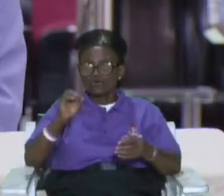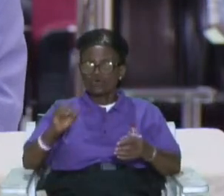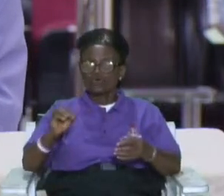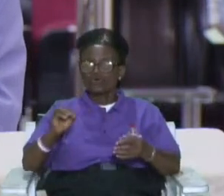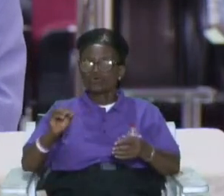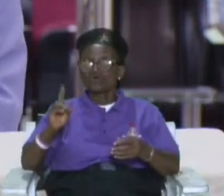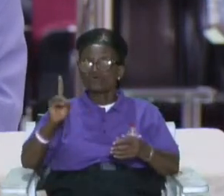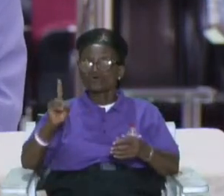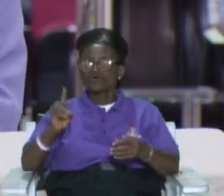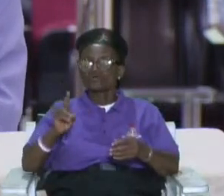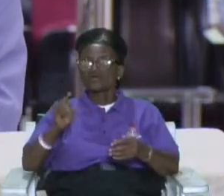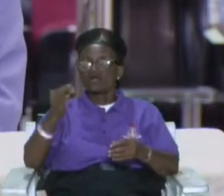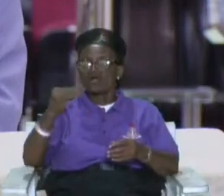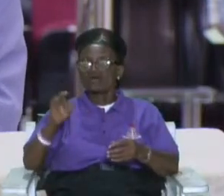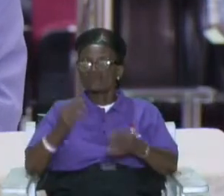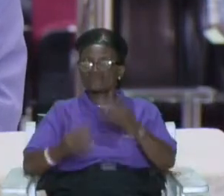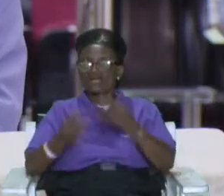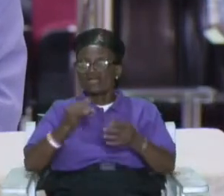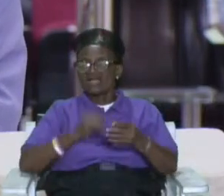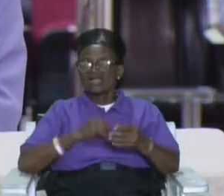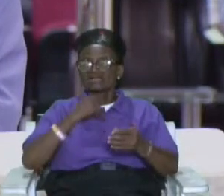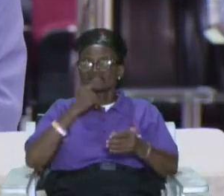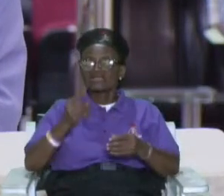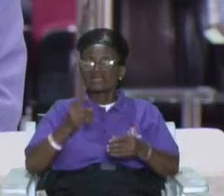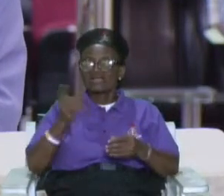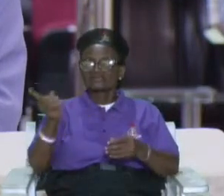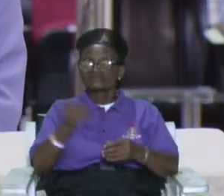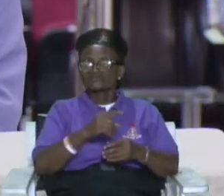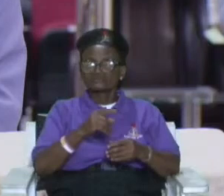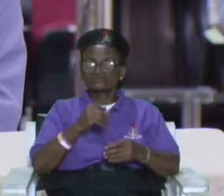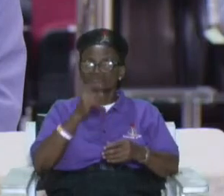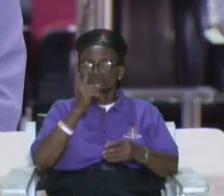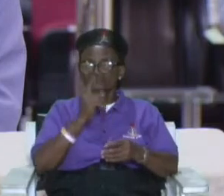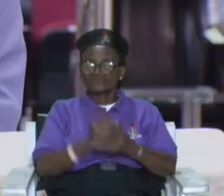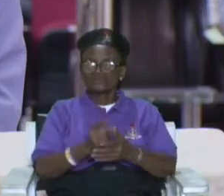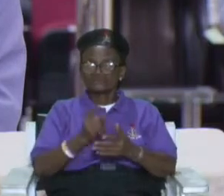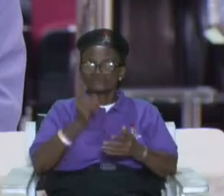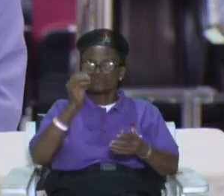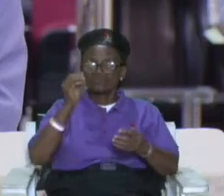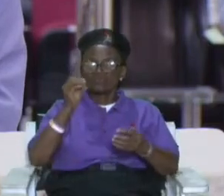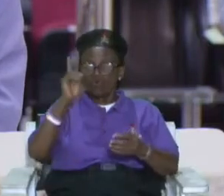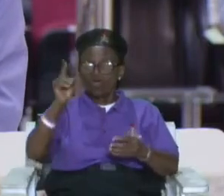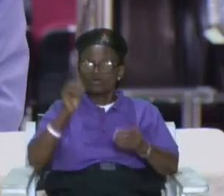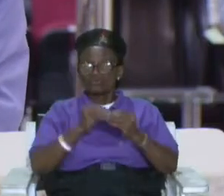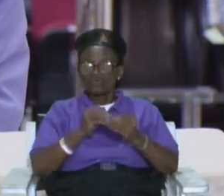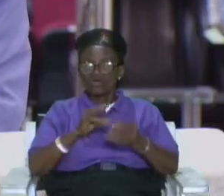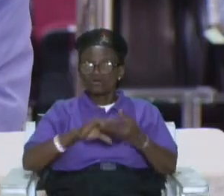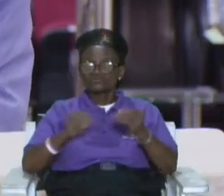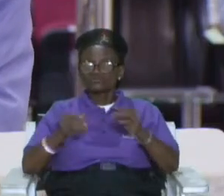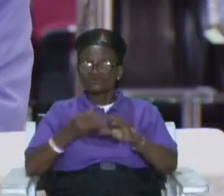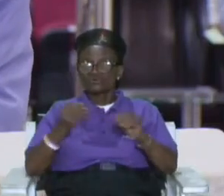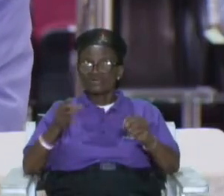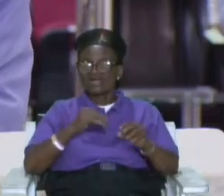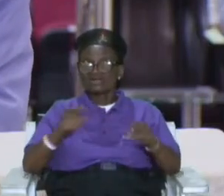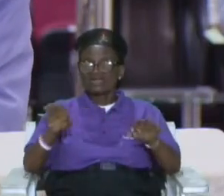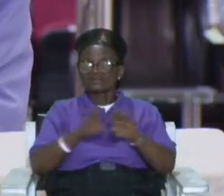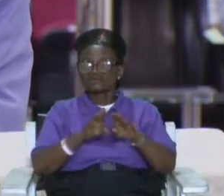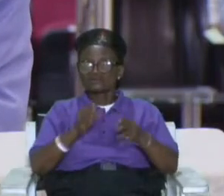I'll tell you just one more story and I close. Some of you have heard it before.